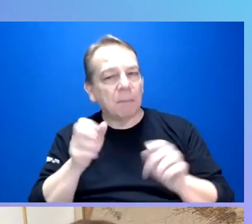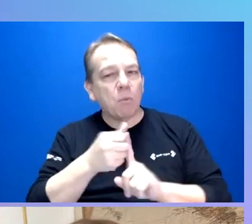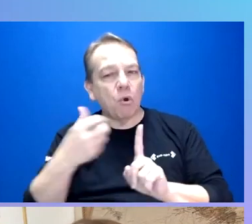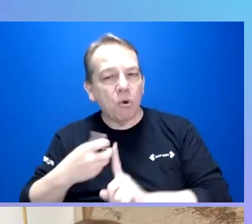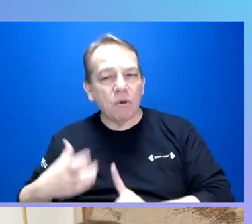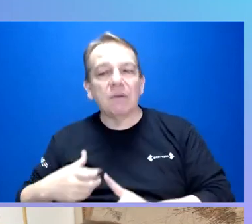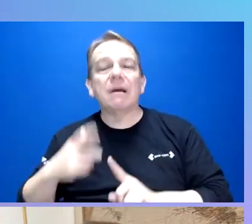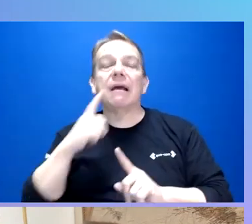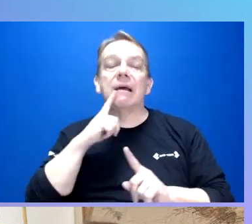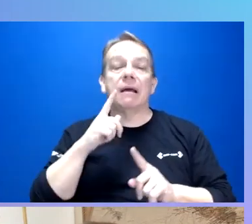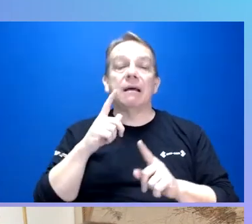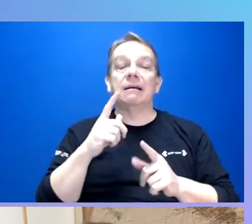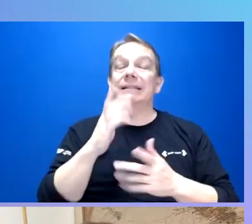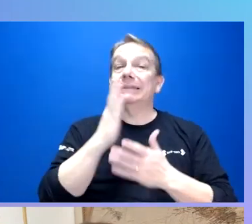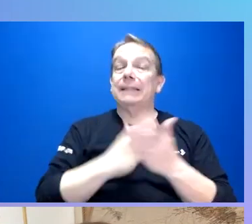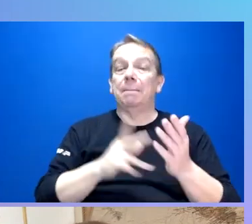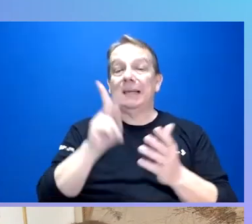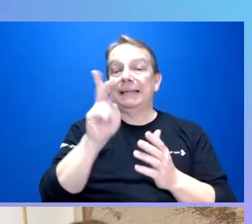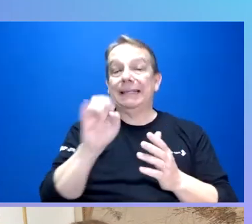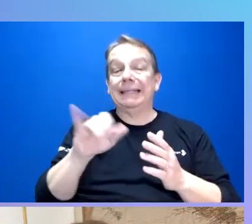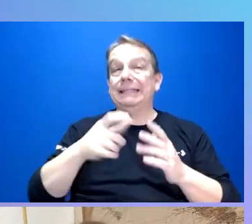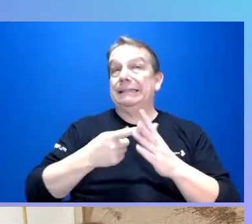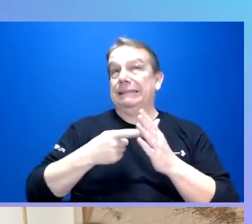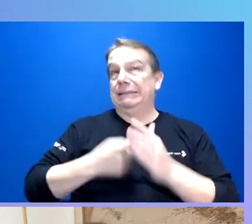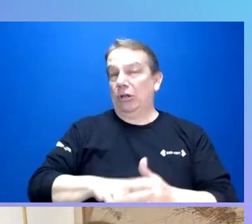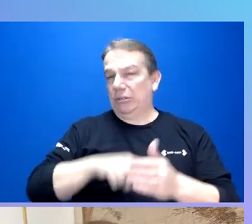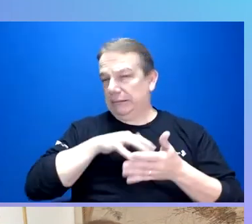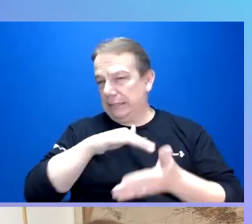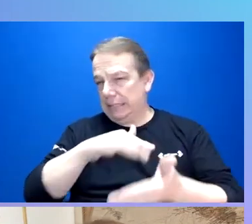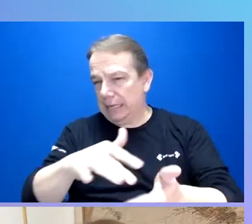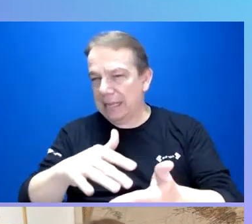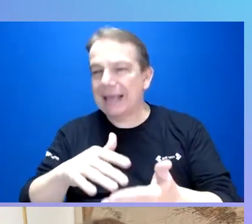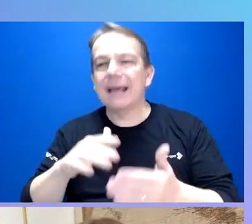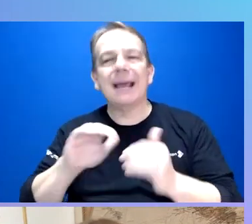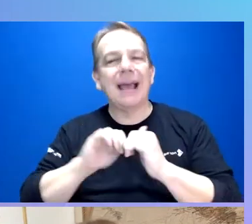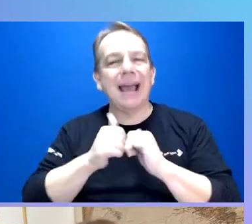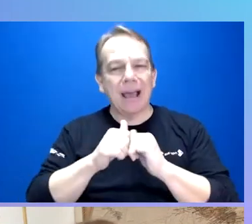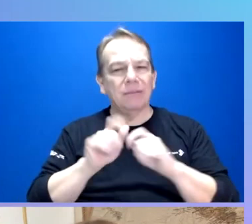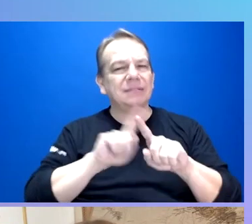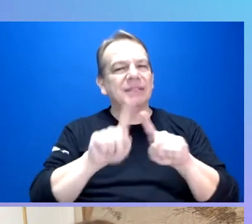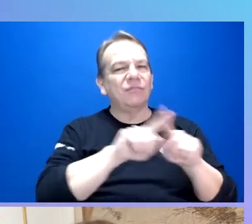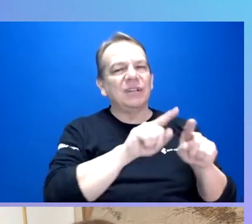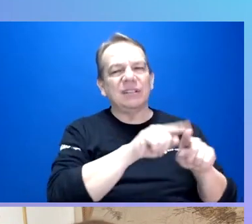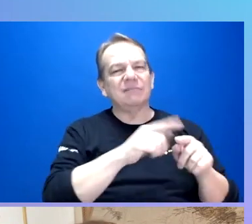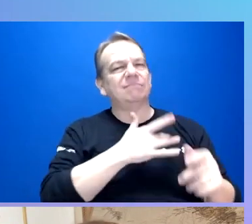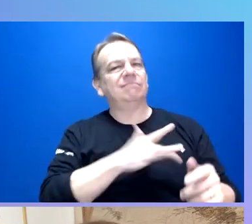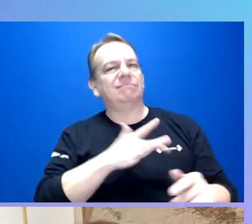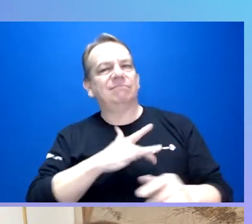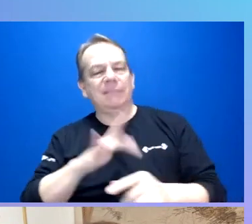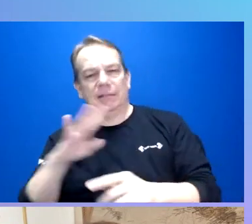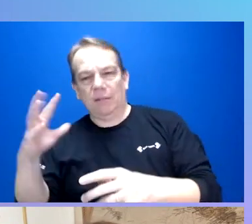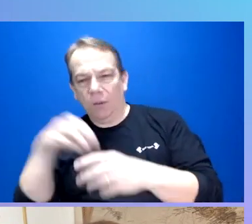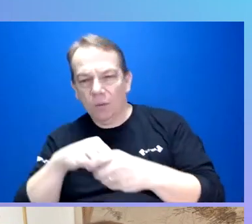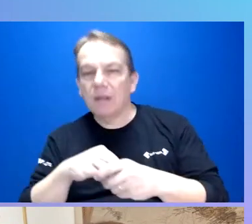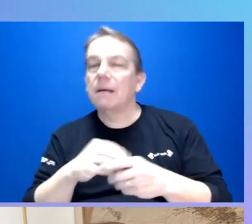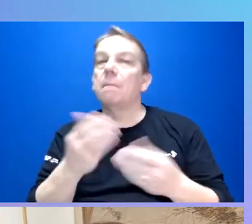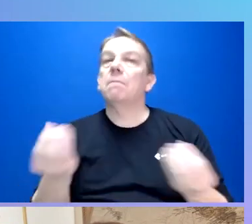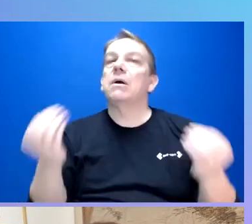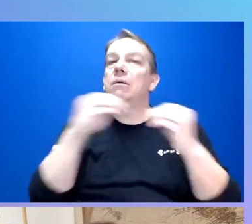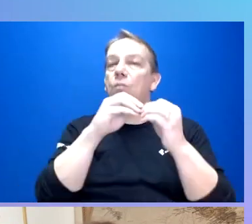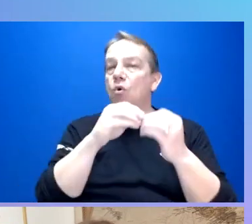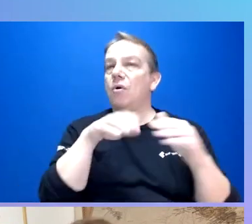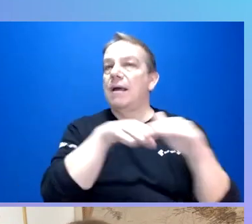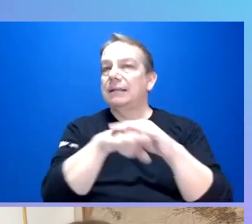two multisensory design case studies, which illustrate how incorporating different sensory modalities will increase access for our